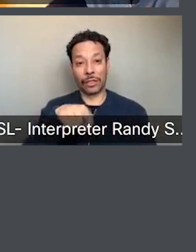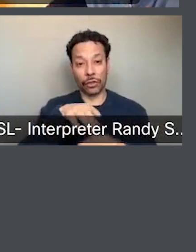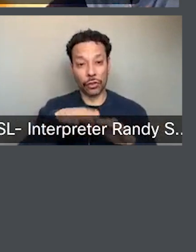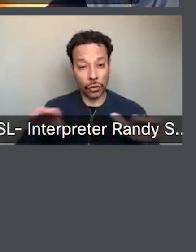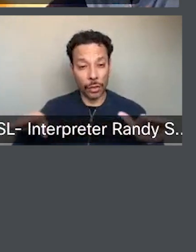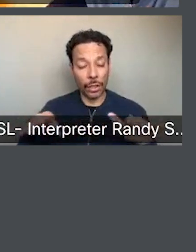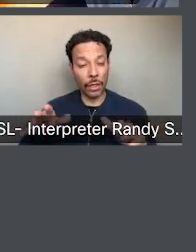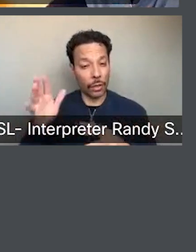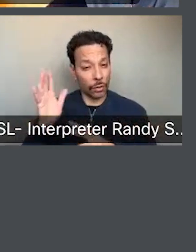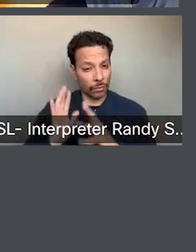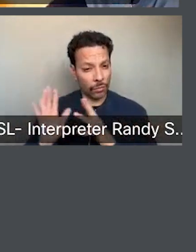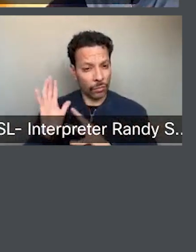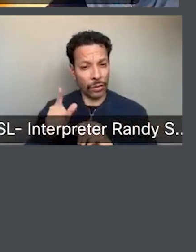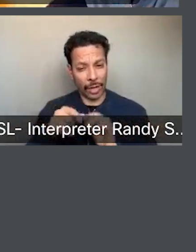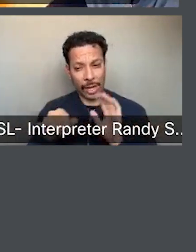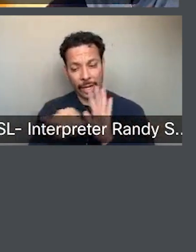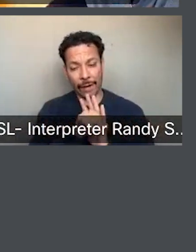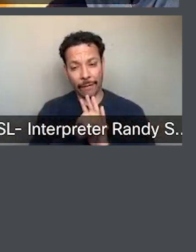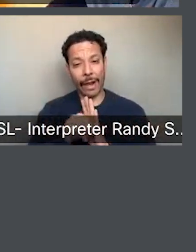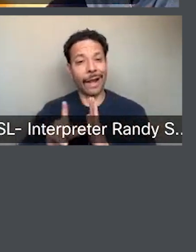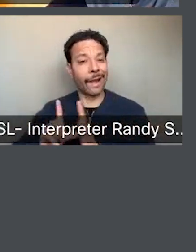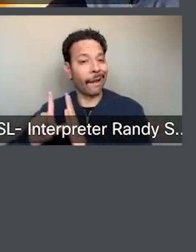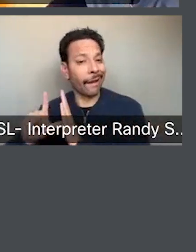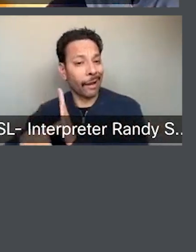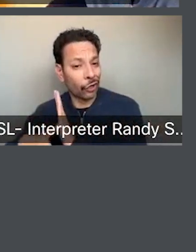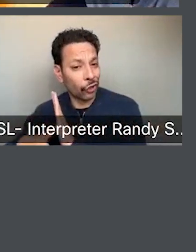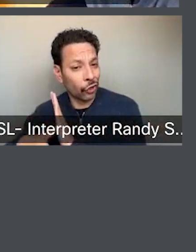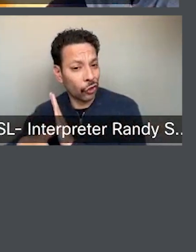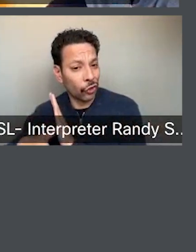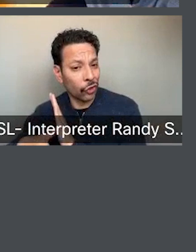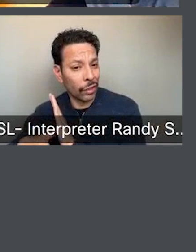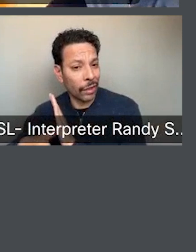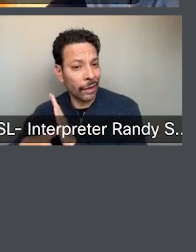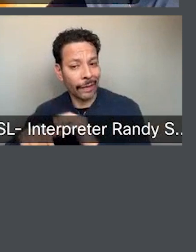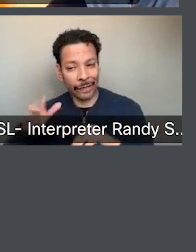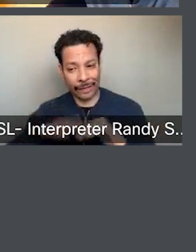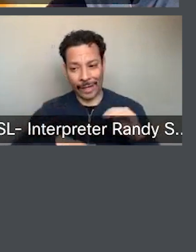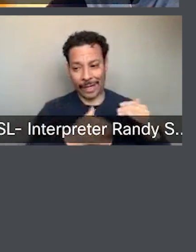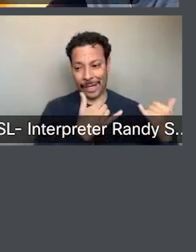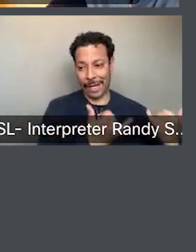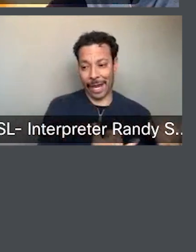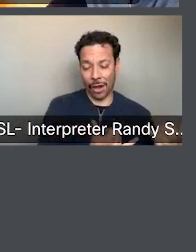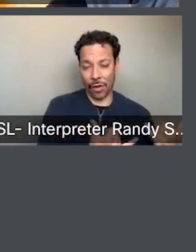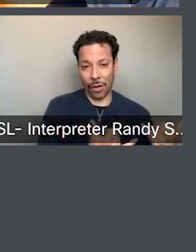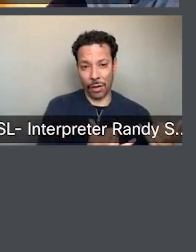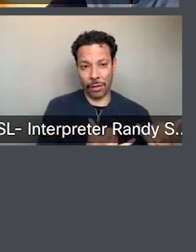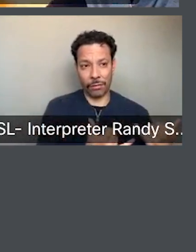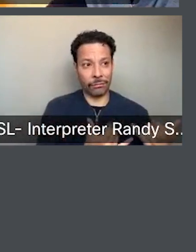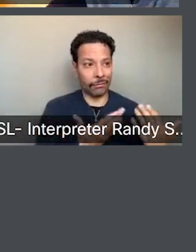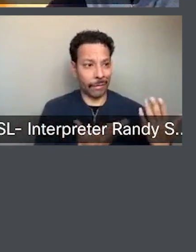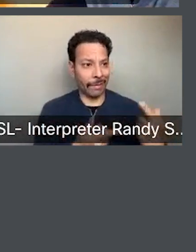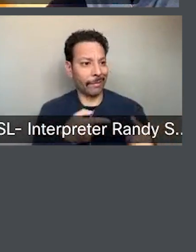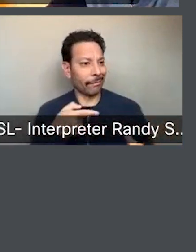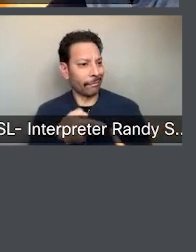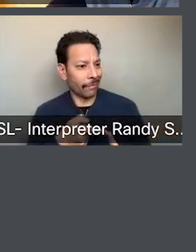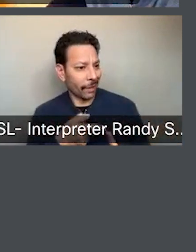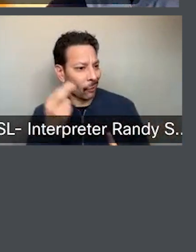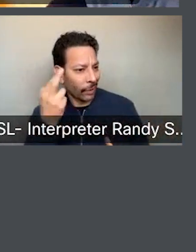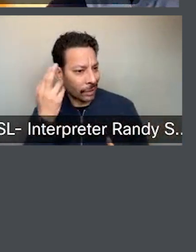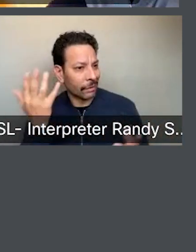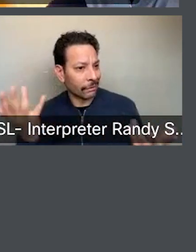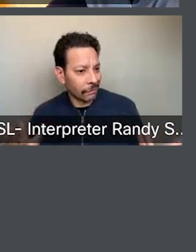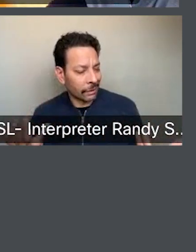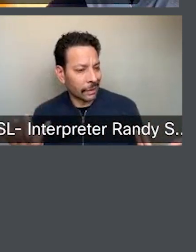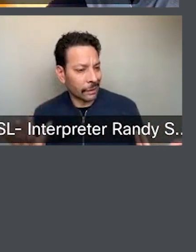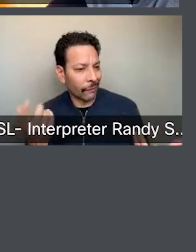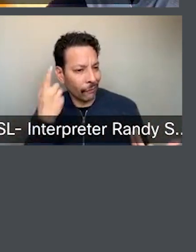to be identified later than they are now, is that a factor in the